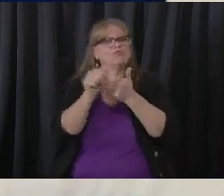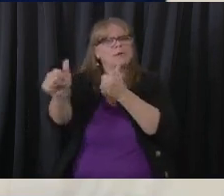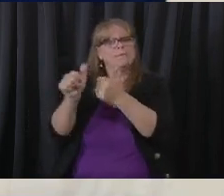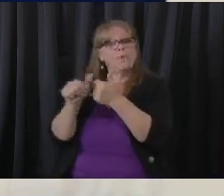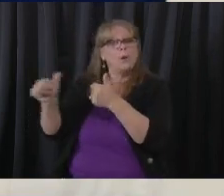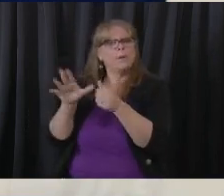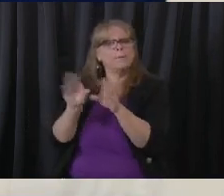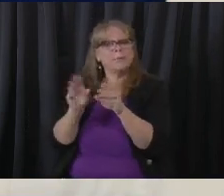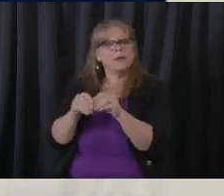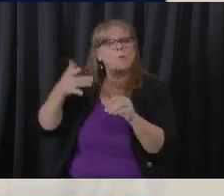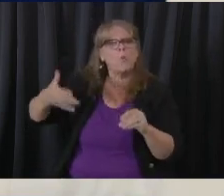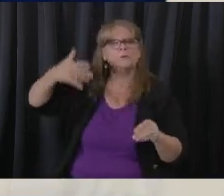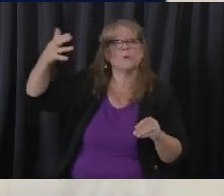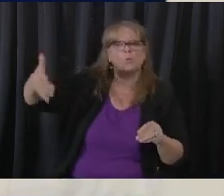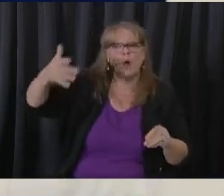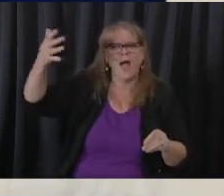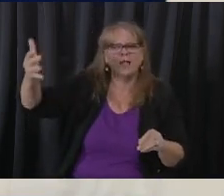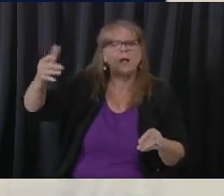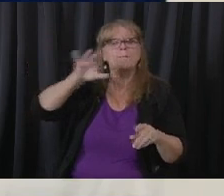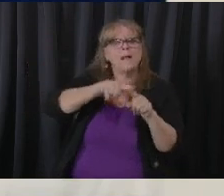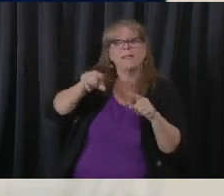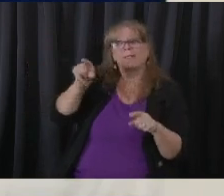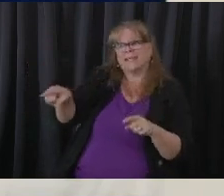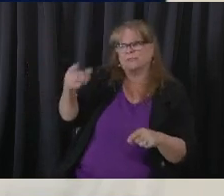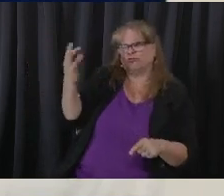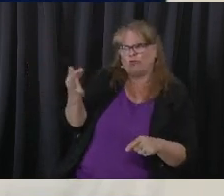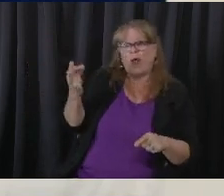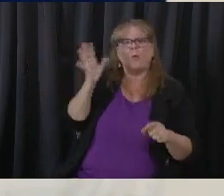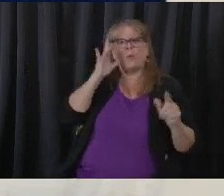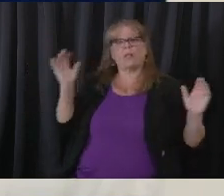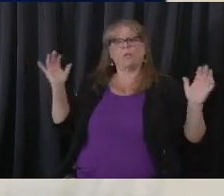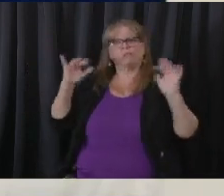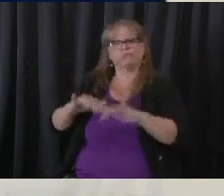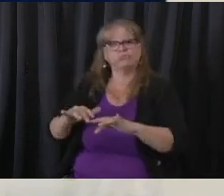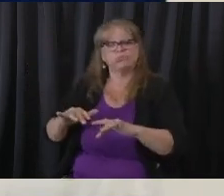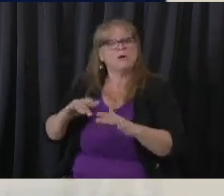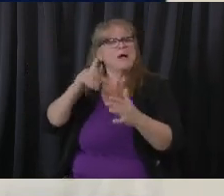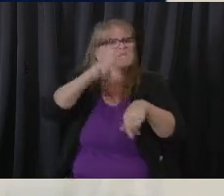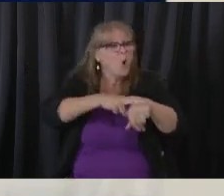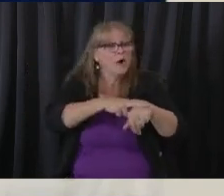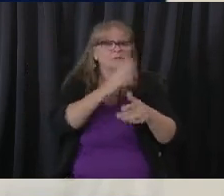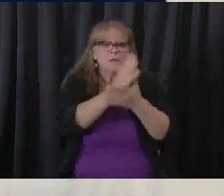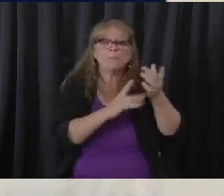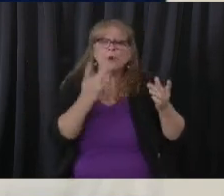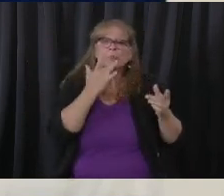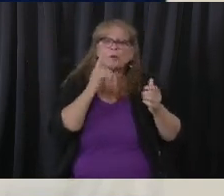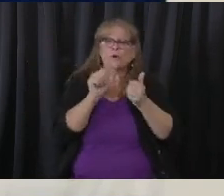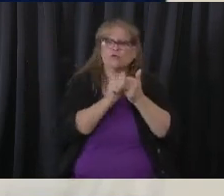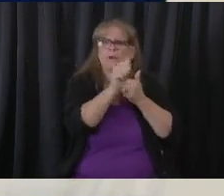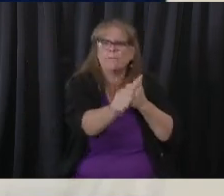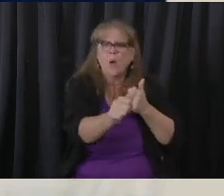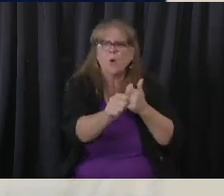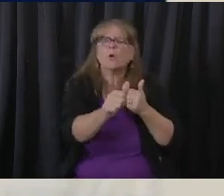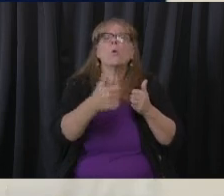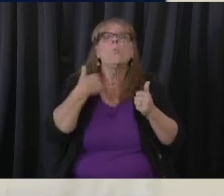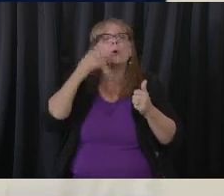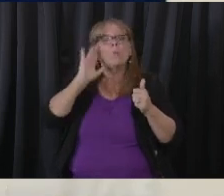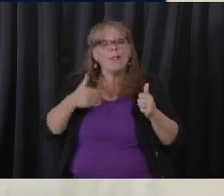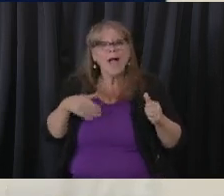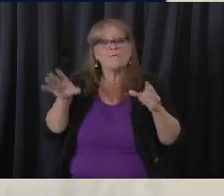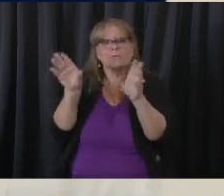to do that. Obviously, for the in-person briefings, we do them in as safe way as reasonably possible. And if you've been to them, you've seen the mask